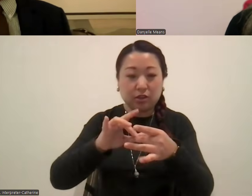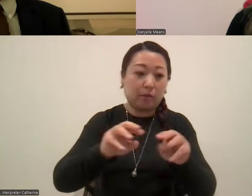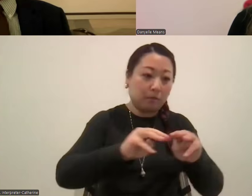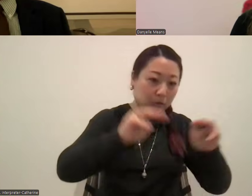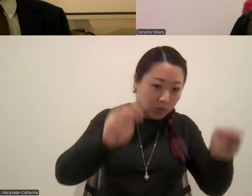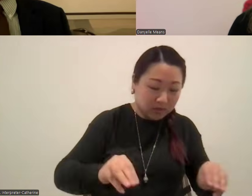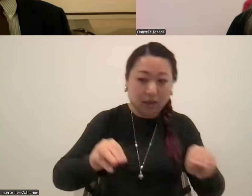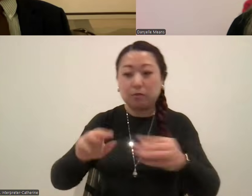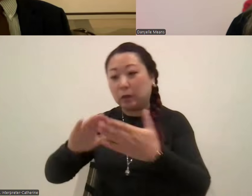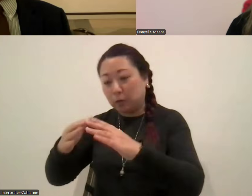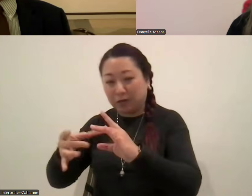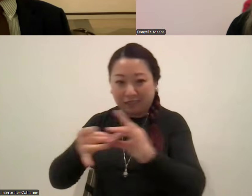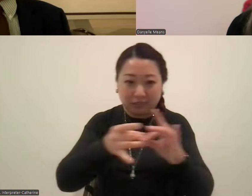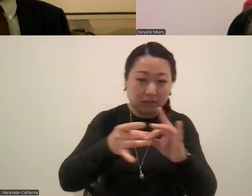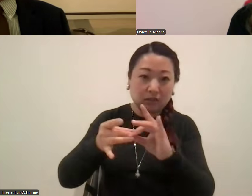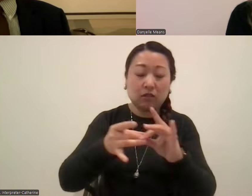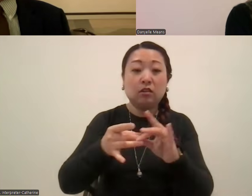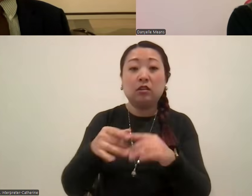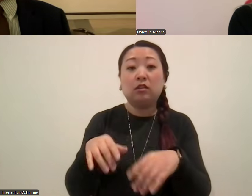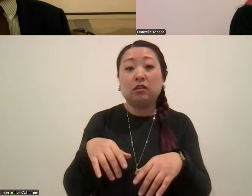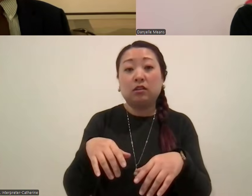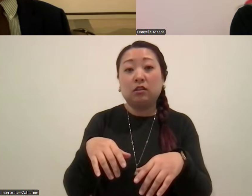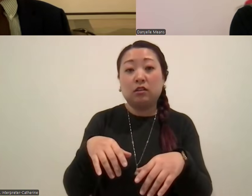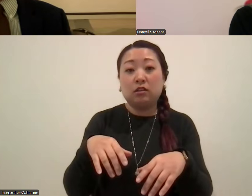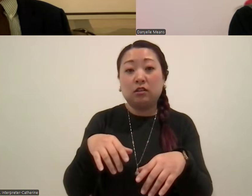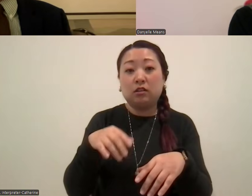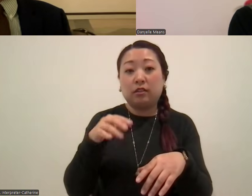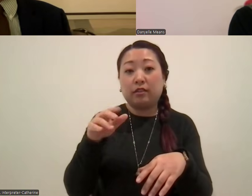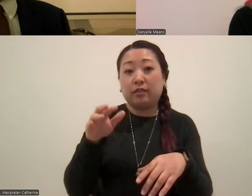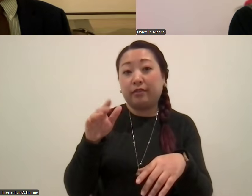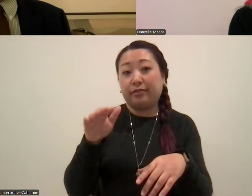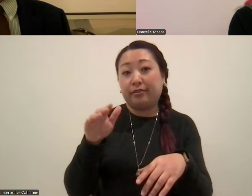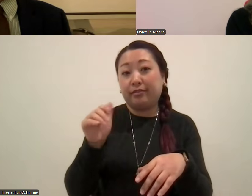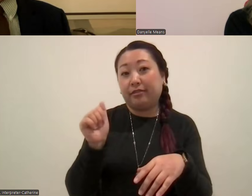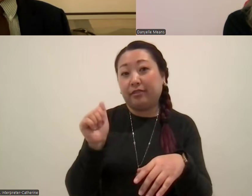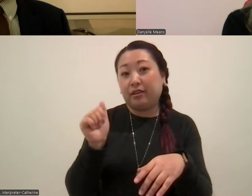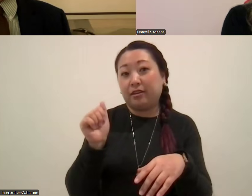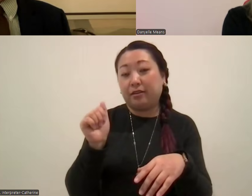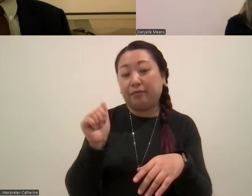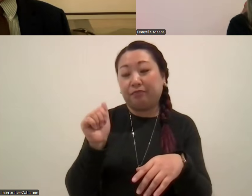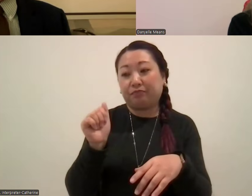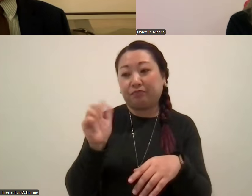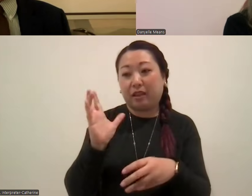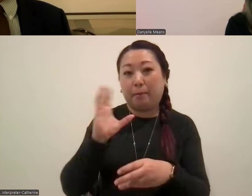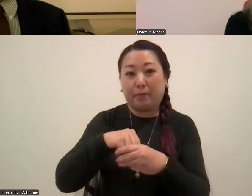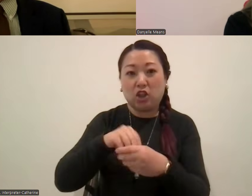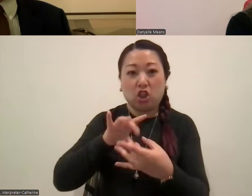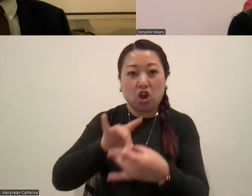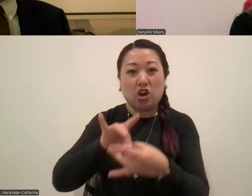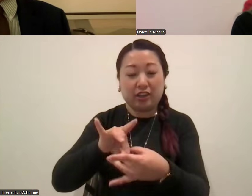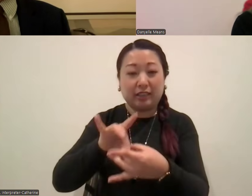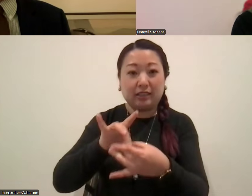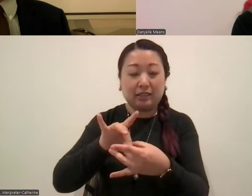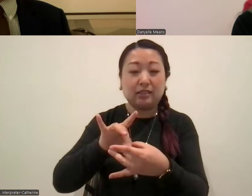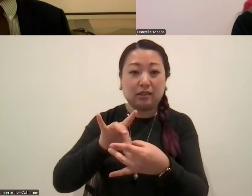communities, the belongings that are a part of